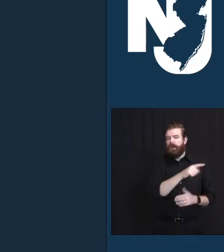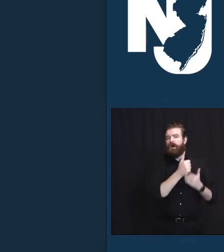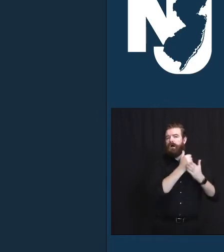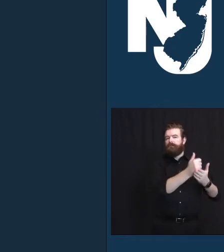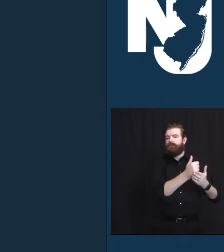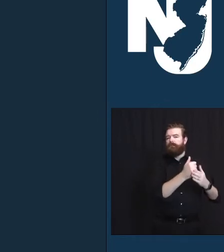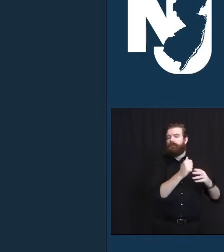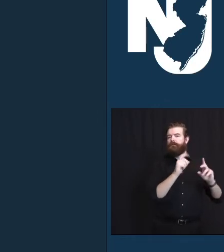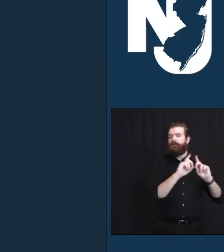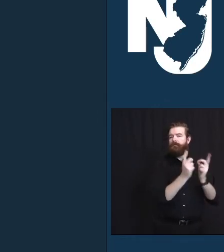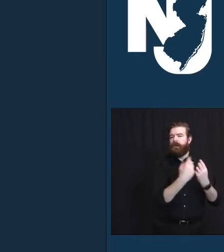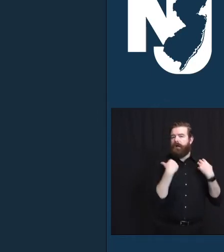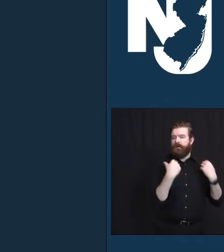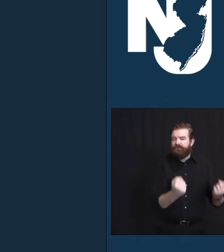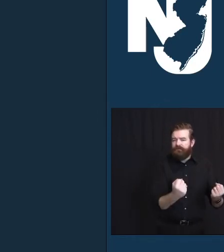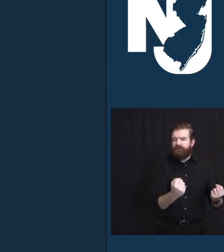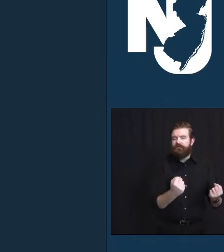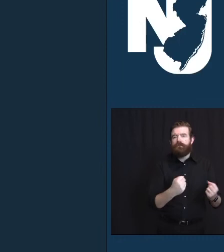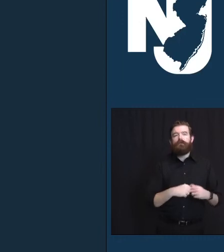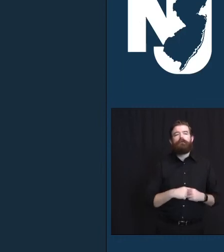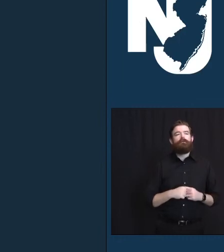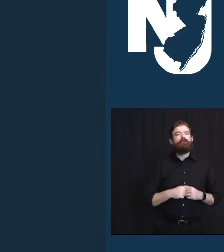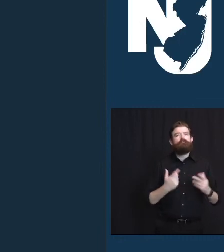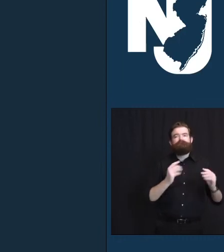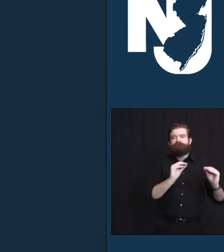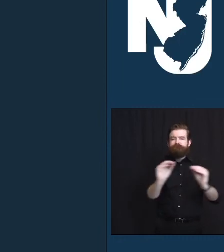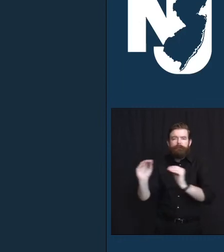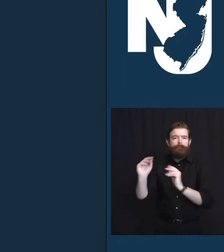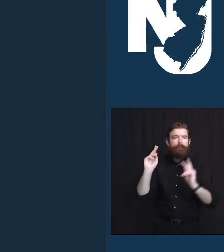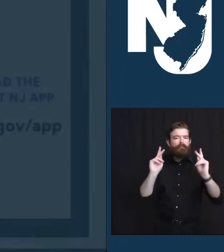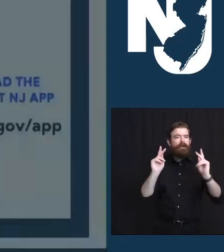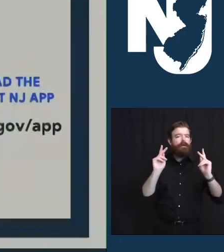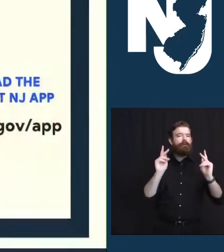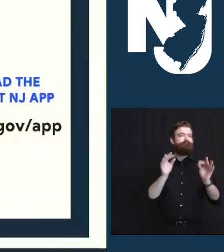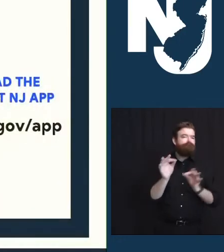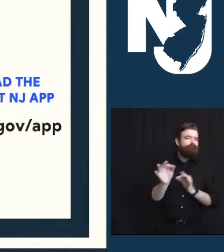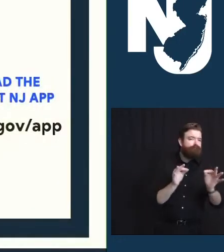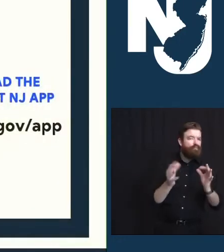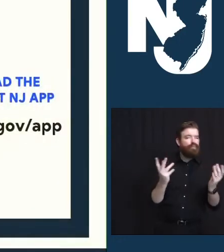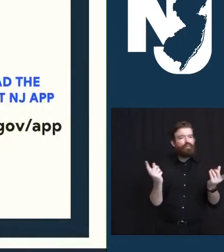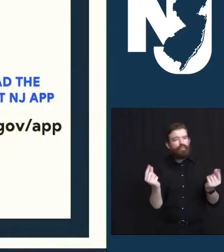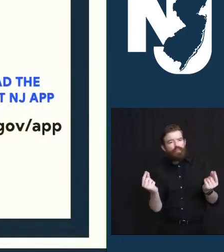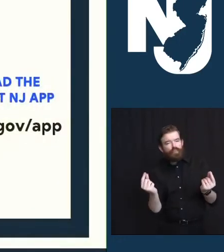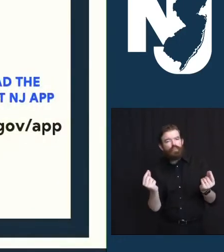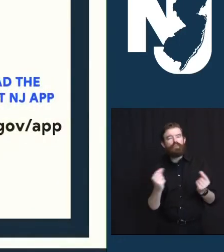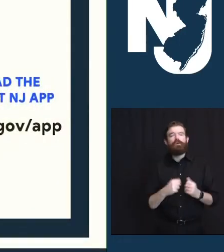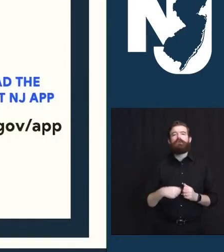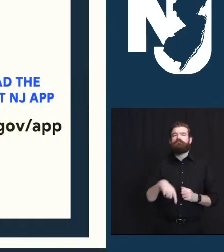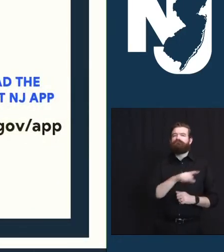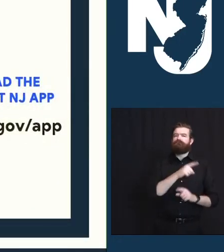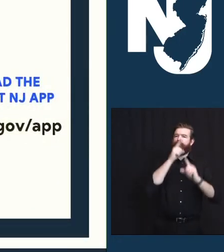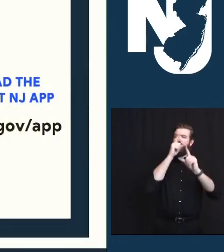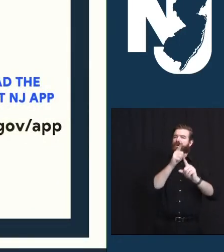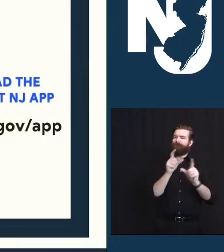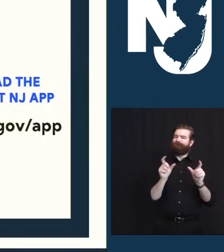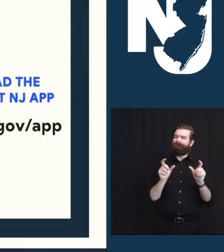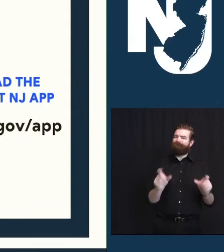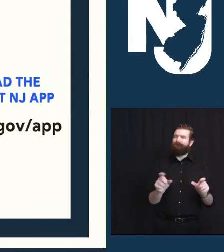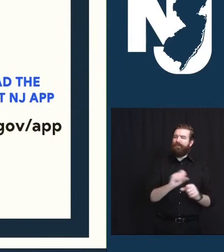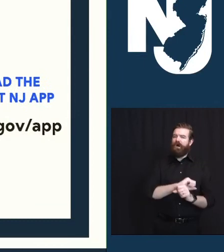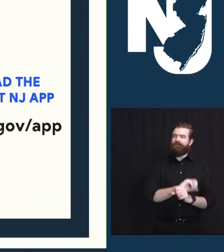improvements in across-the-board metrics from these intervention activities. We also encourage everyone to download the COVID Alert